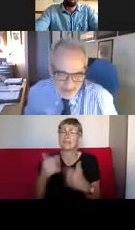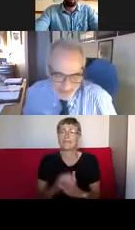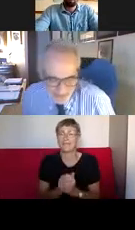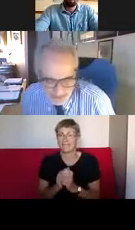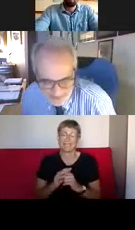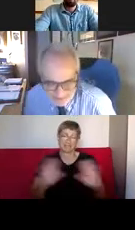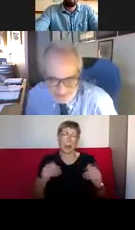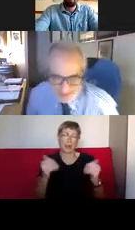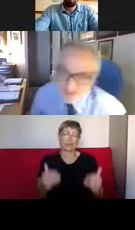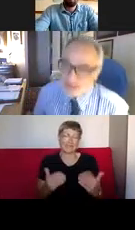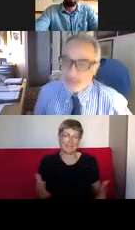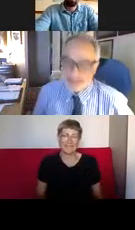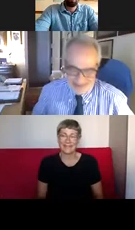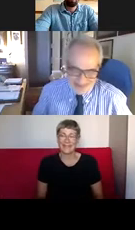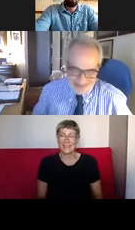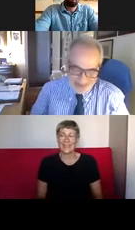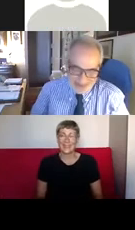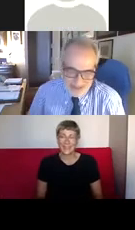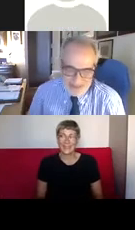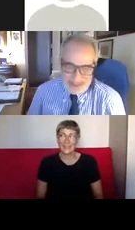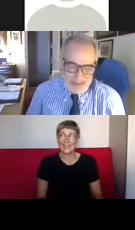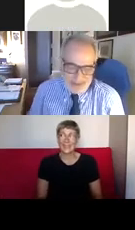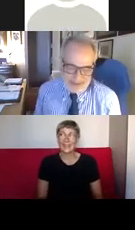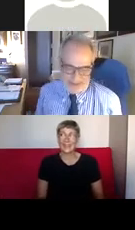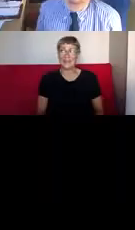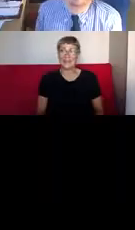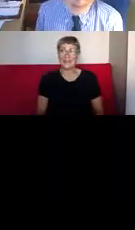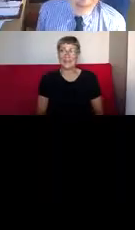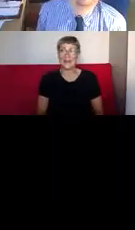Now the third speaker of the roundtable,